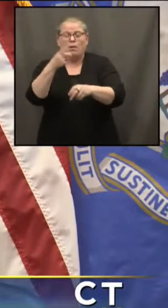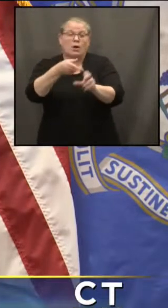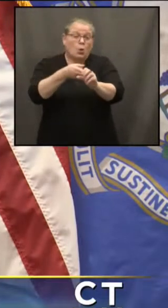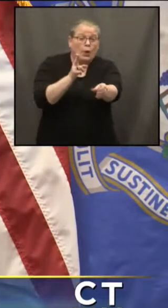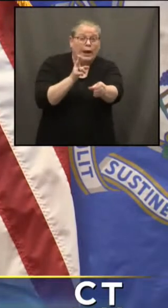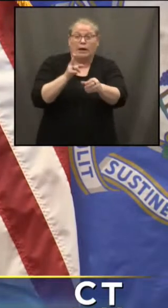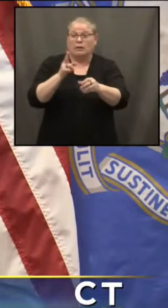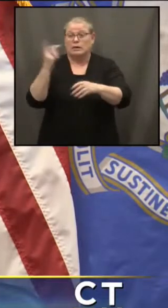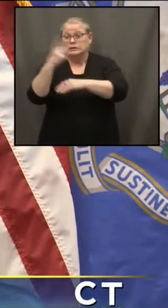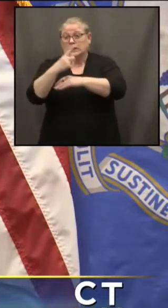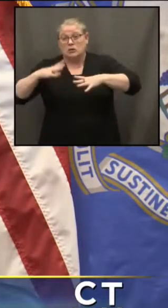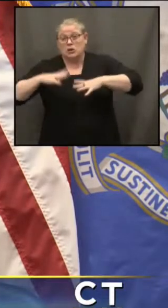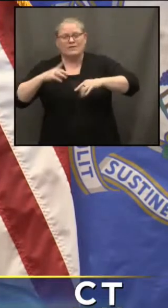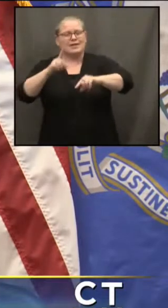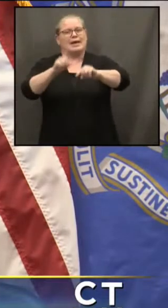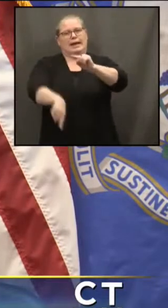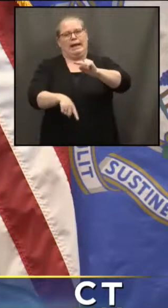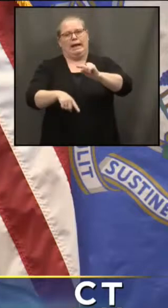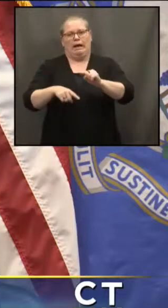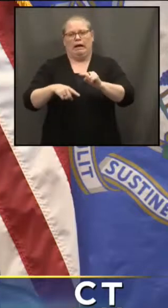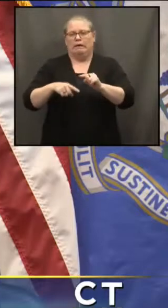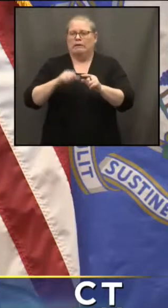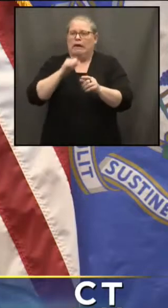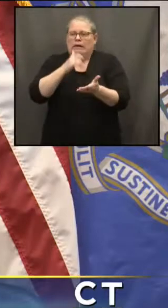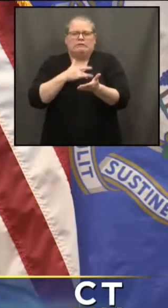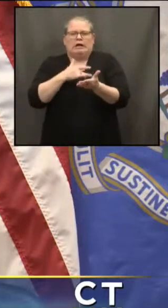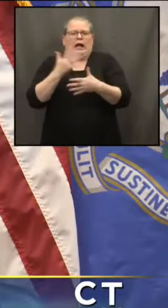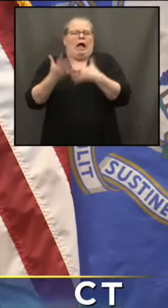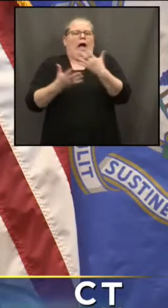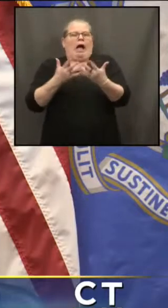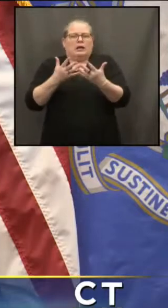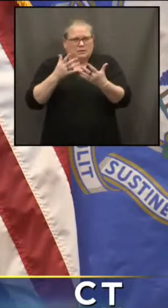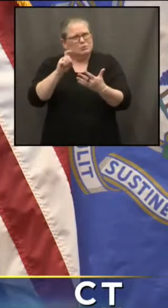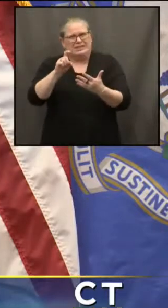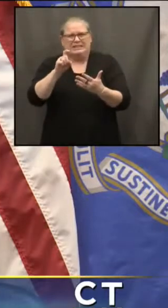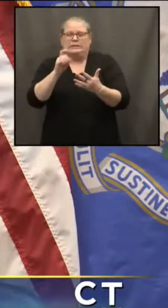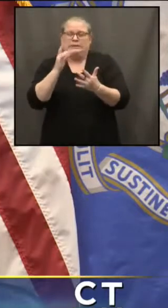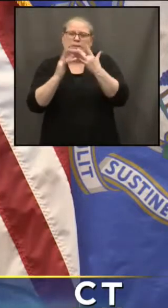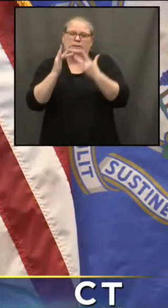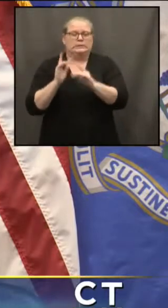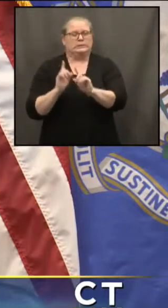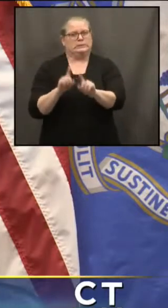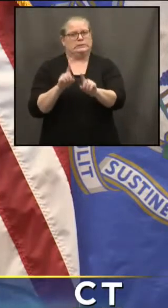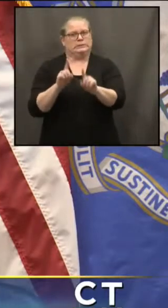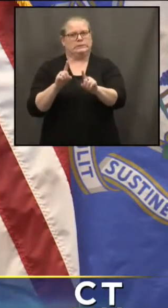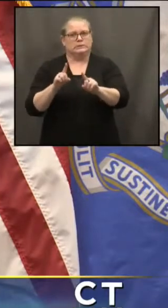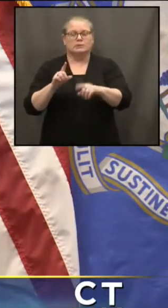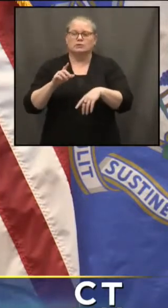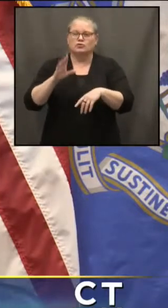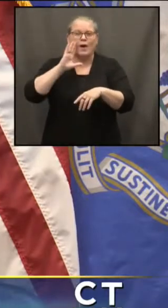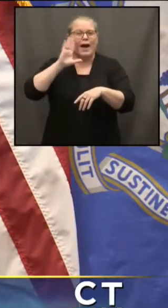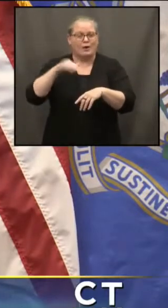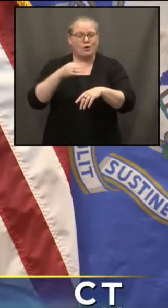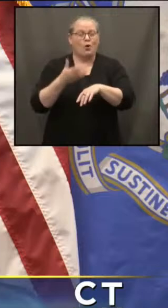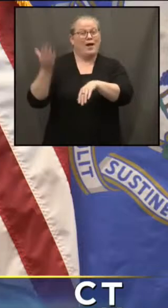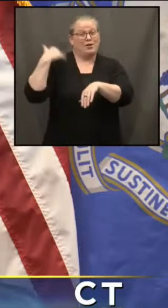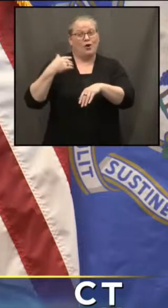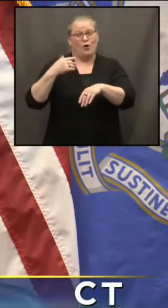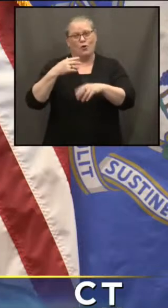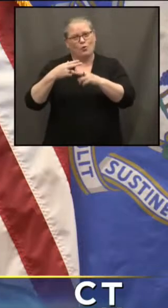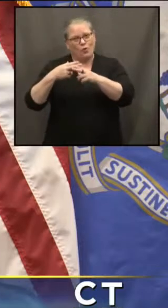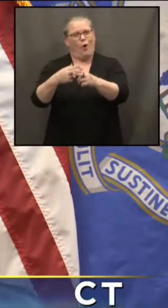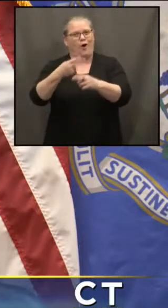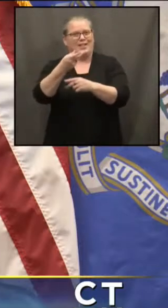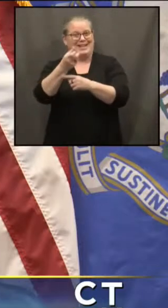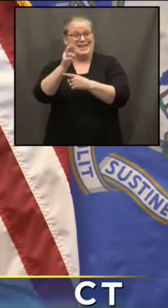like it anymore. We need them desperately. So I know it was a while ago that we were all saying you're heroes. This is a good day to